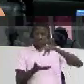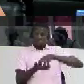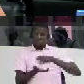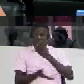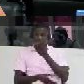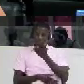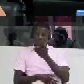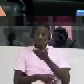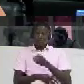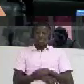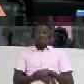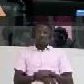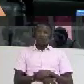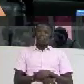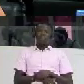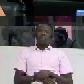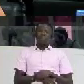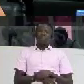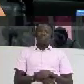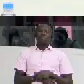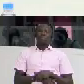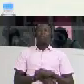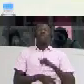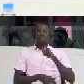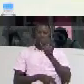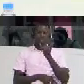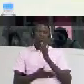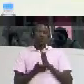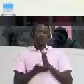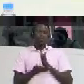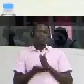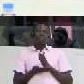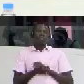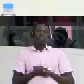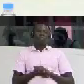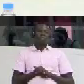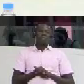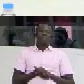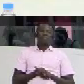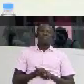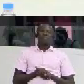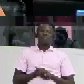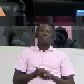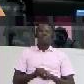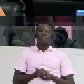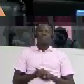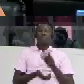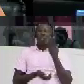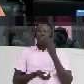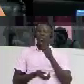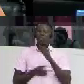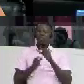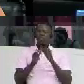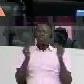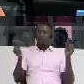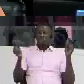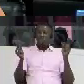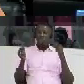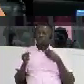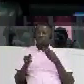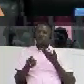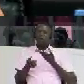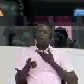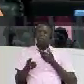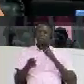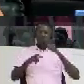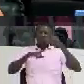la yóbbu Banjul def la fa RSM. Wow. Yes. And how long did you occupy